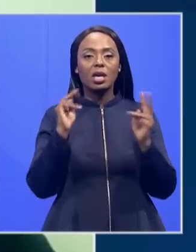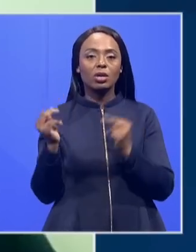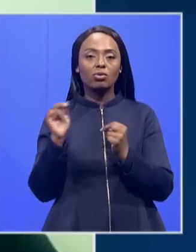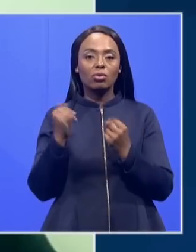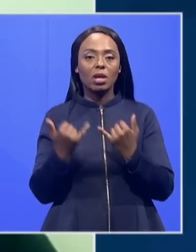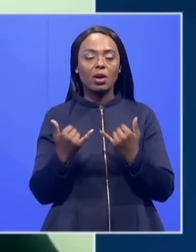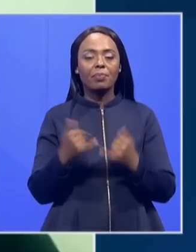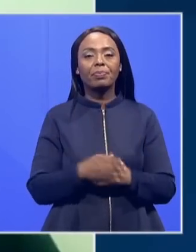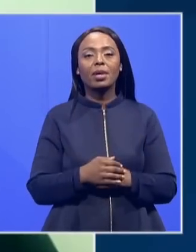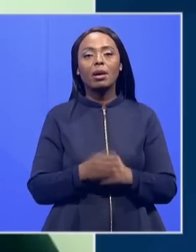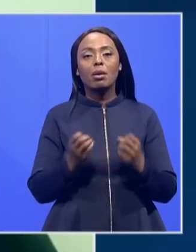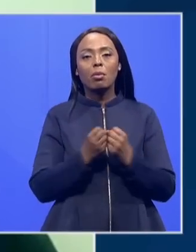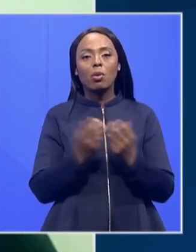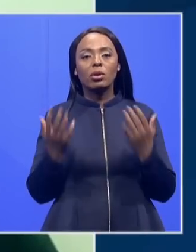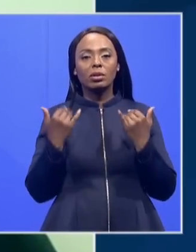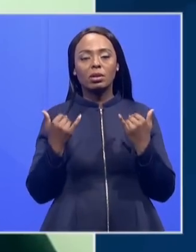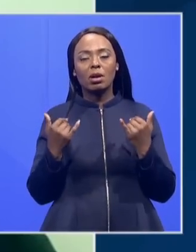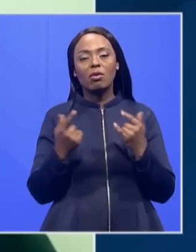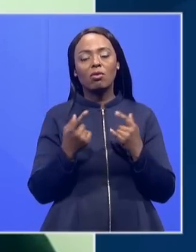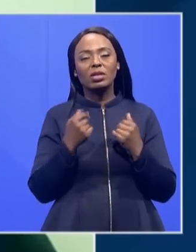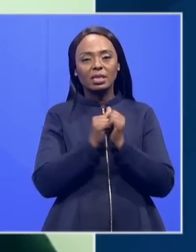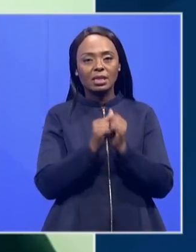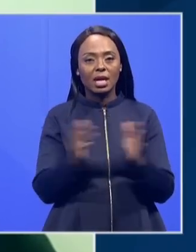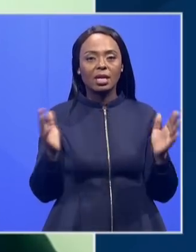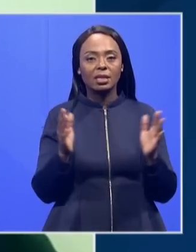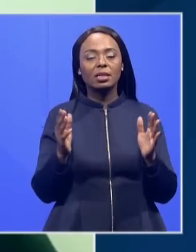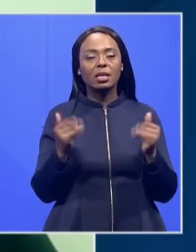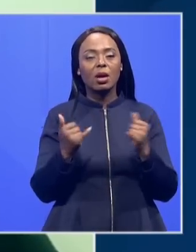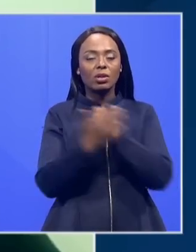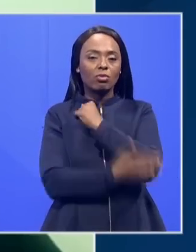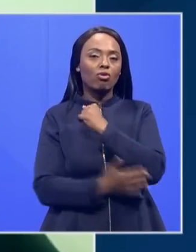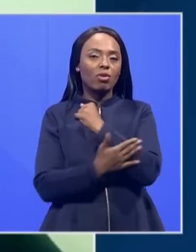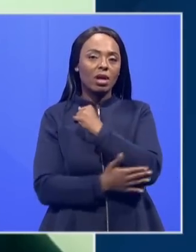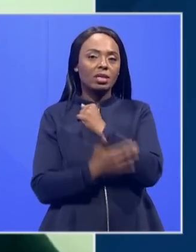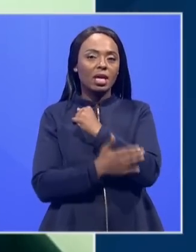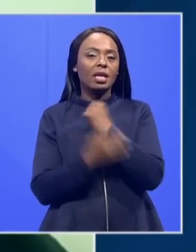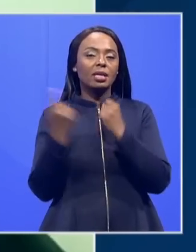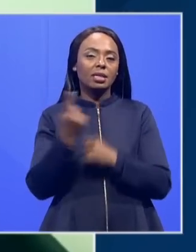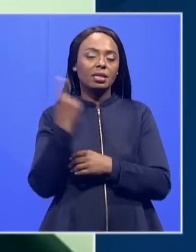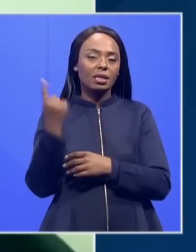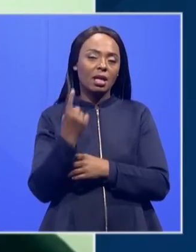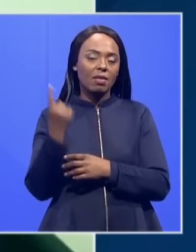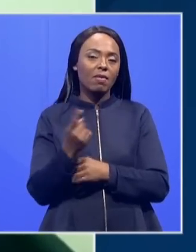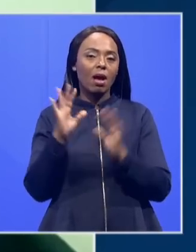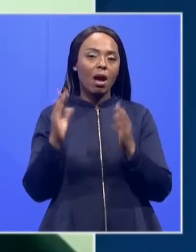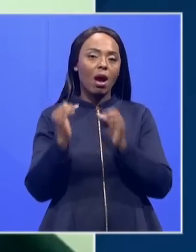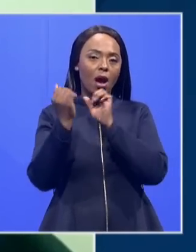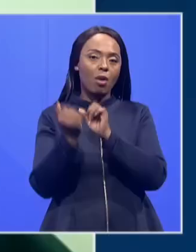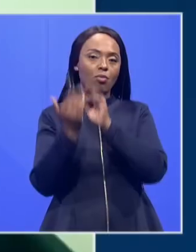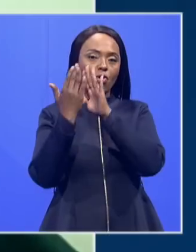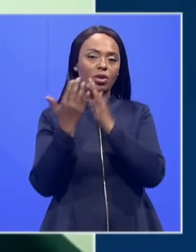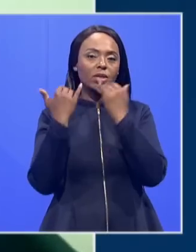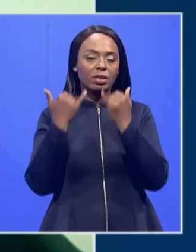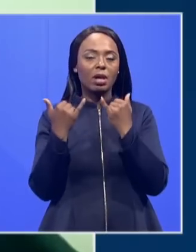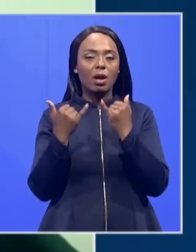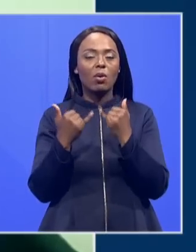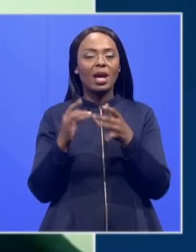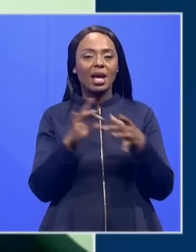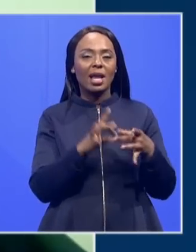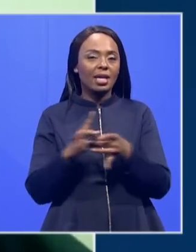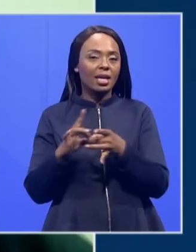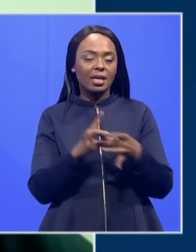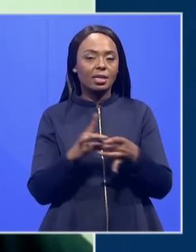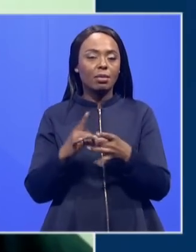all stems from this to the start of diplomacy itself, when Genghis Khan initiated a process of diplomatic immunity to ensure that